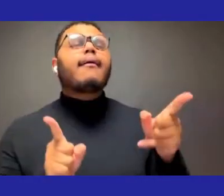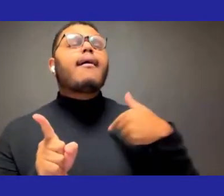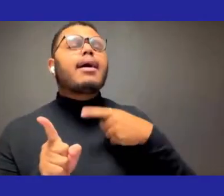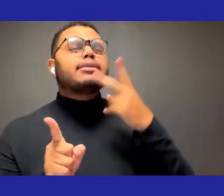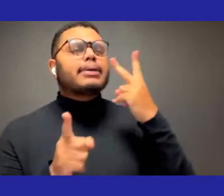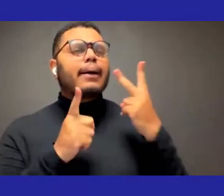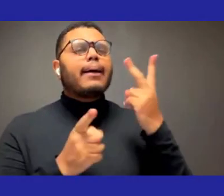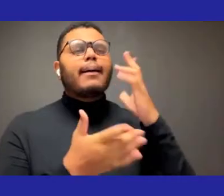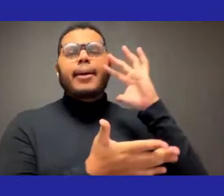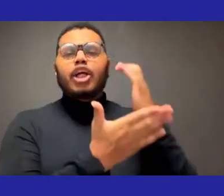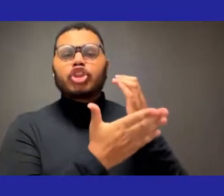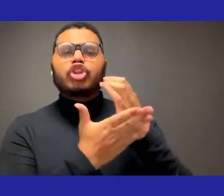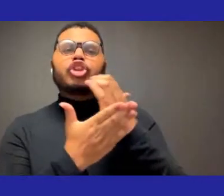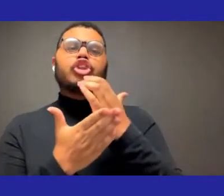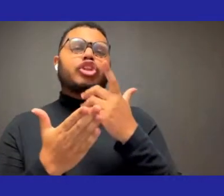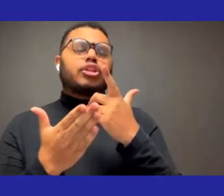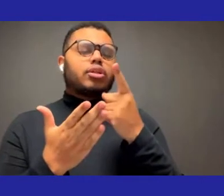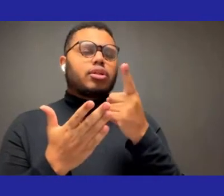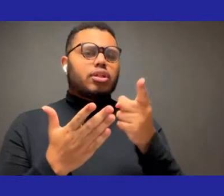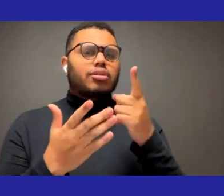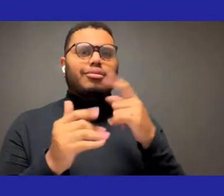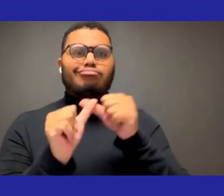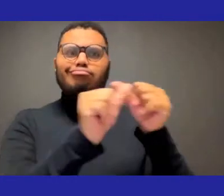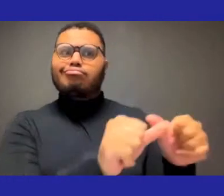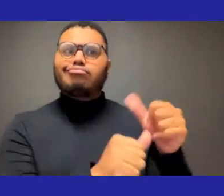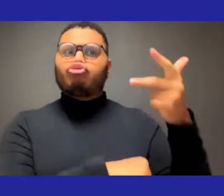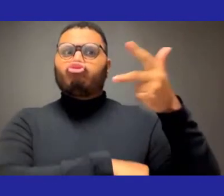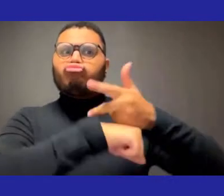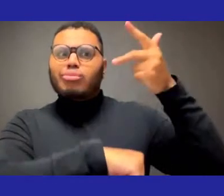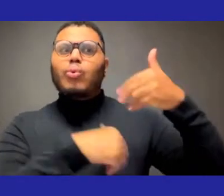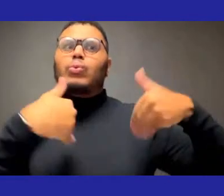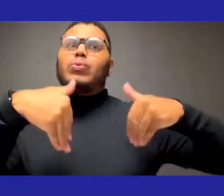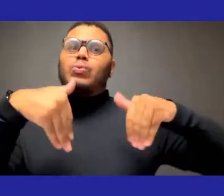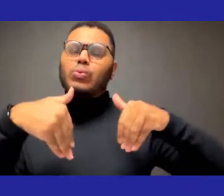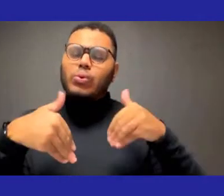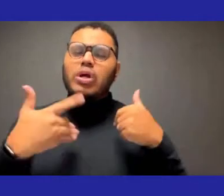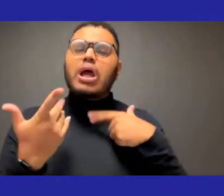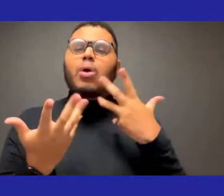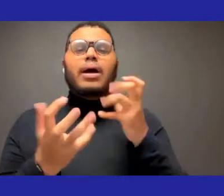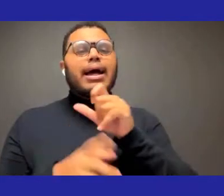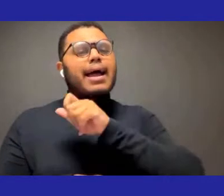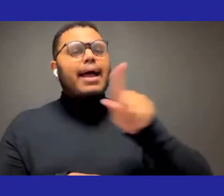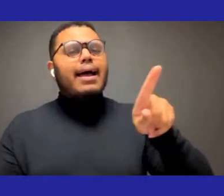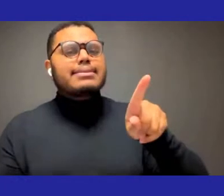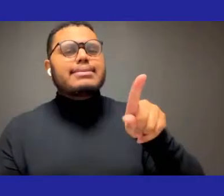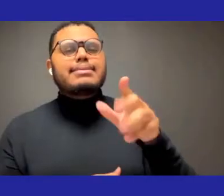how it lasted like 3 days or a couple of days. I wanted to ask you if